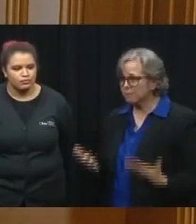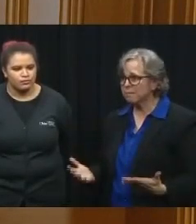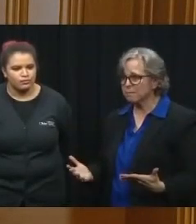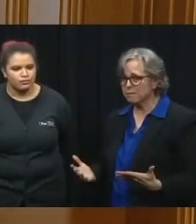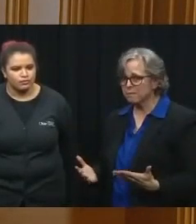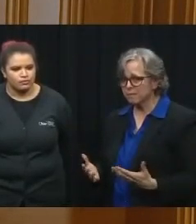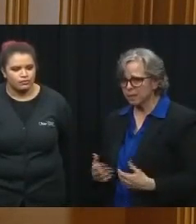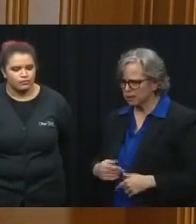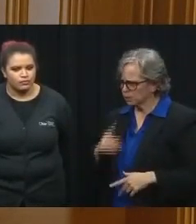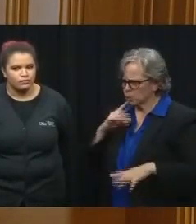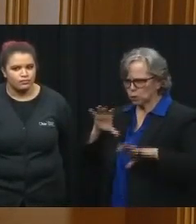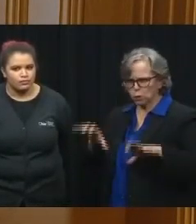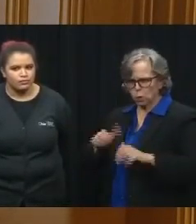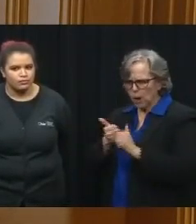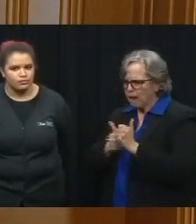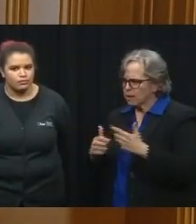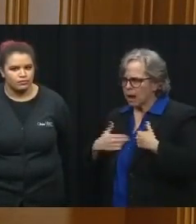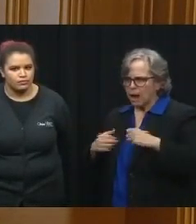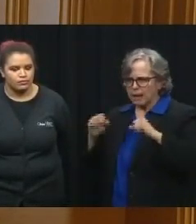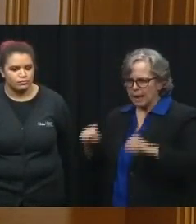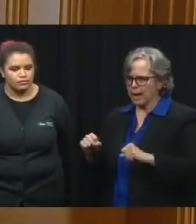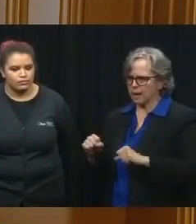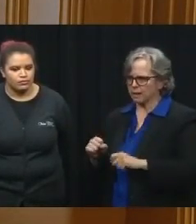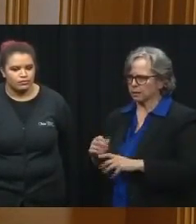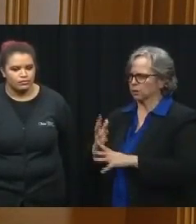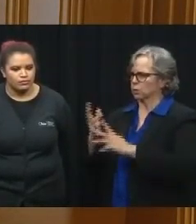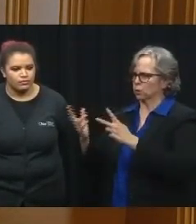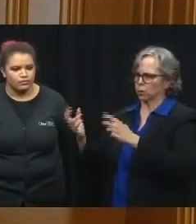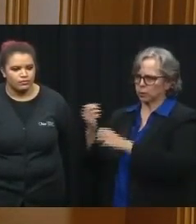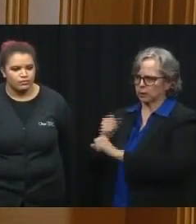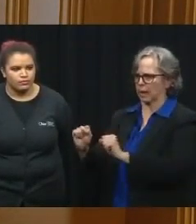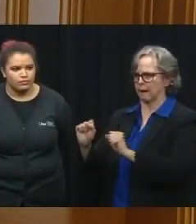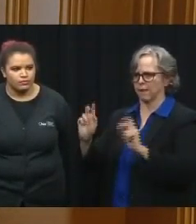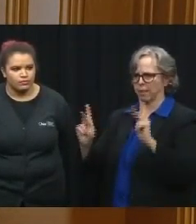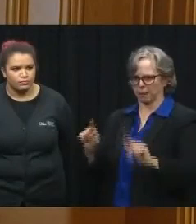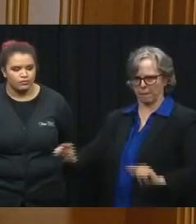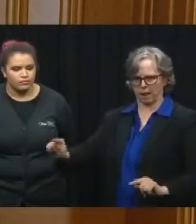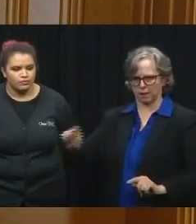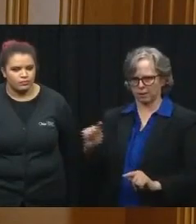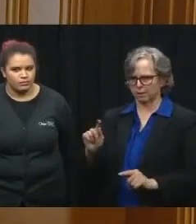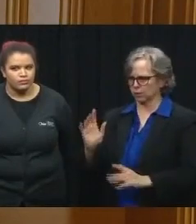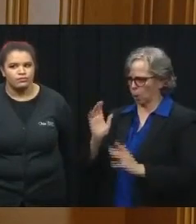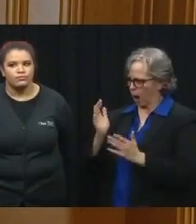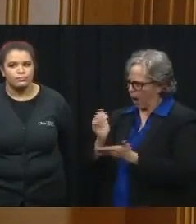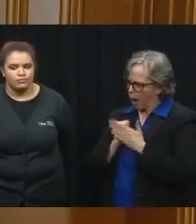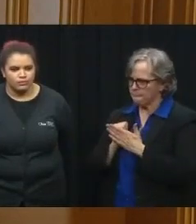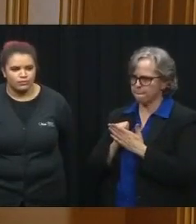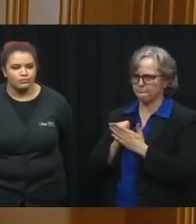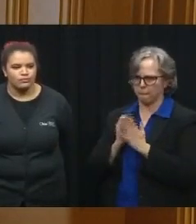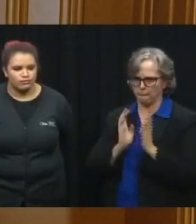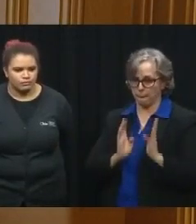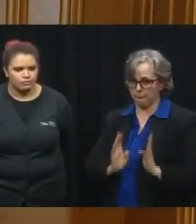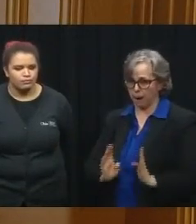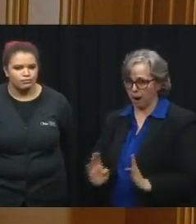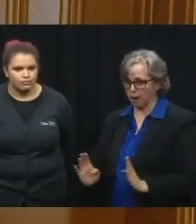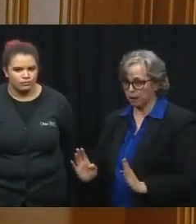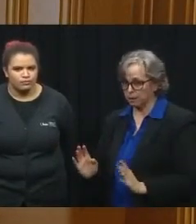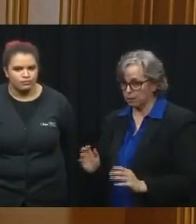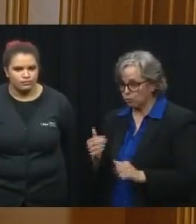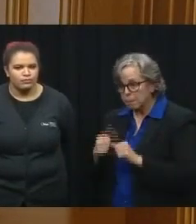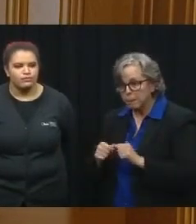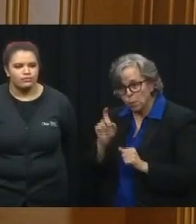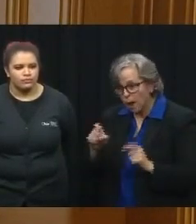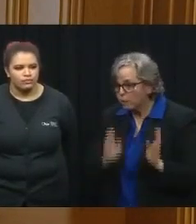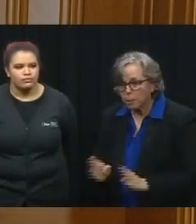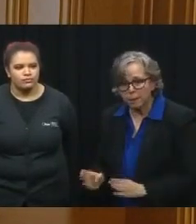save lives, do everything that we can to prepare us. I talked about this at the beginning, prepare us for a wave that we know is